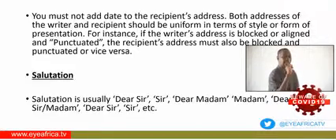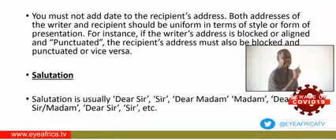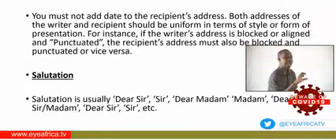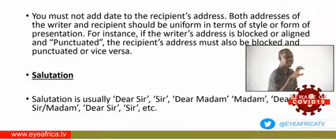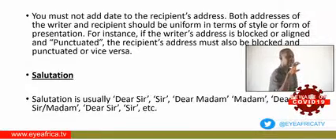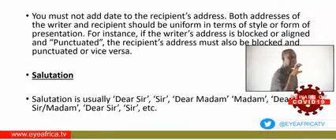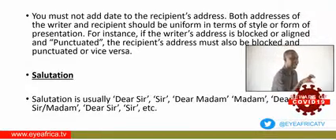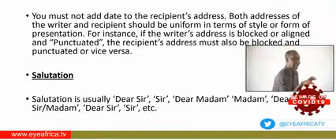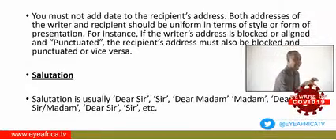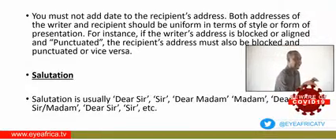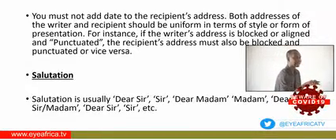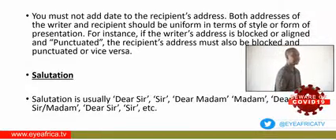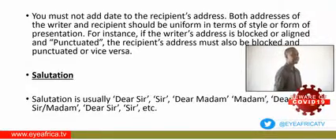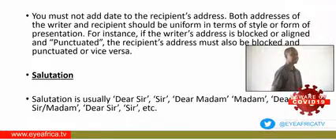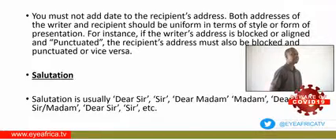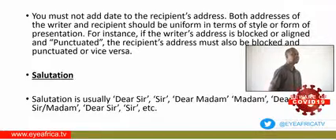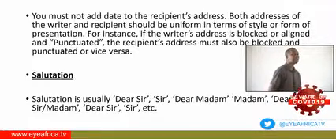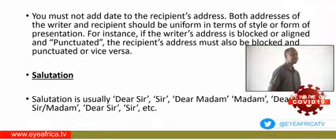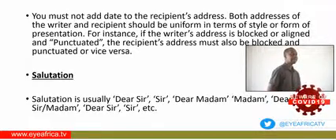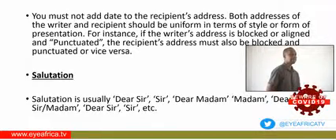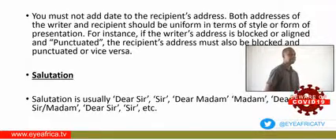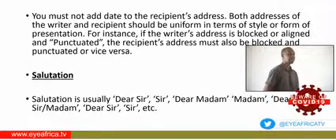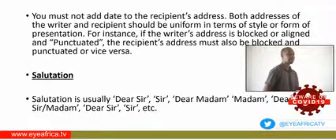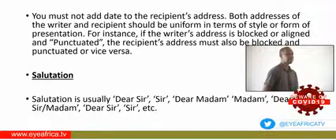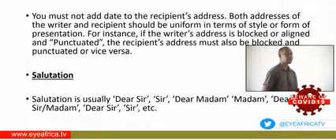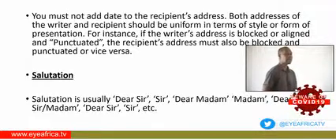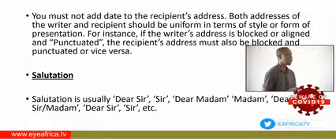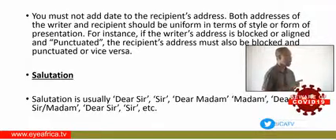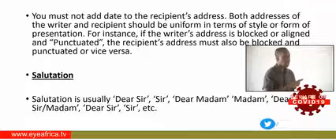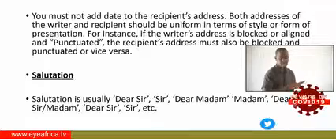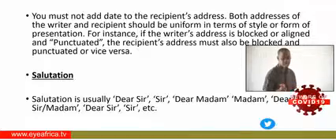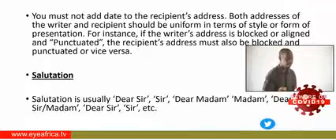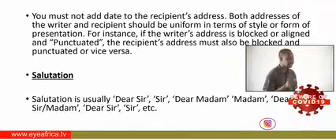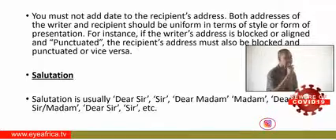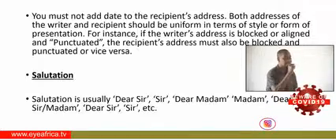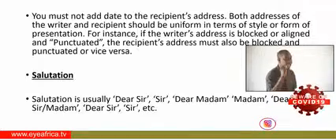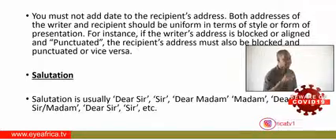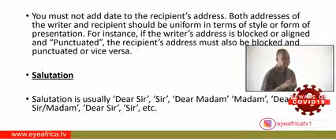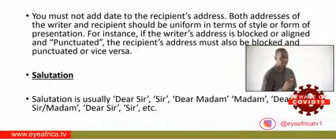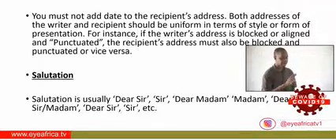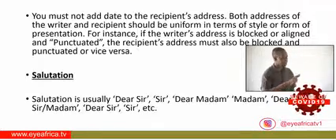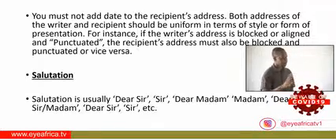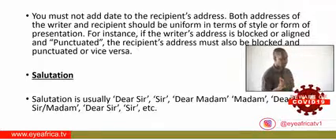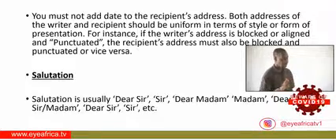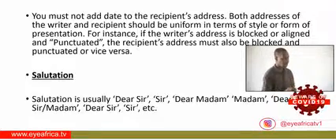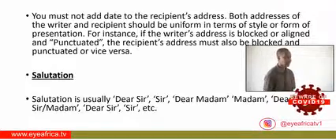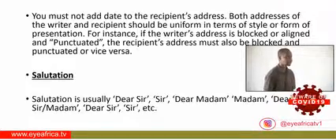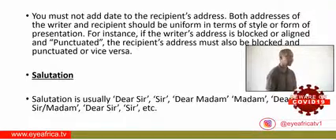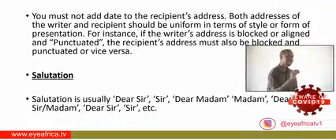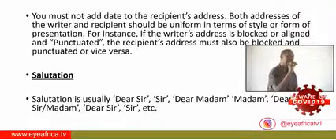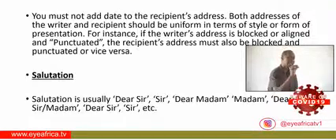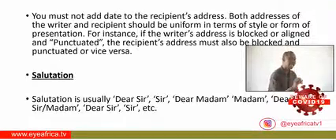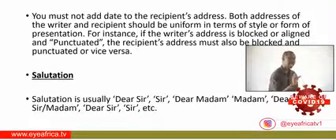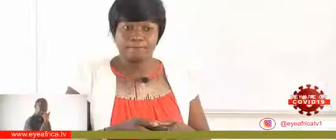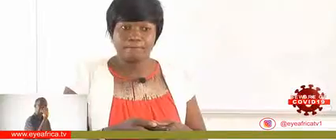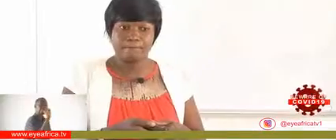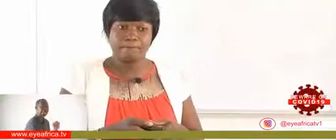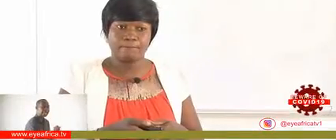position of the person, dear sir, and not the name of the person as you are writing to an entity.